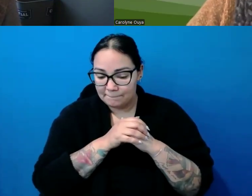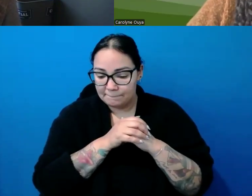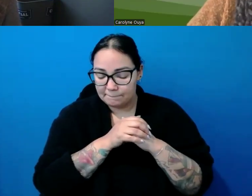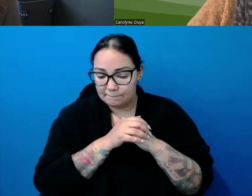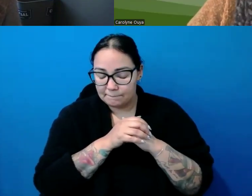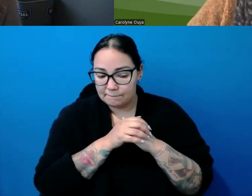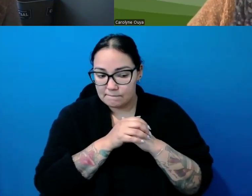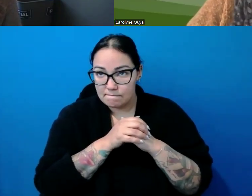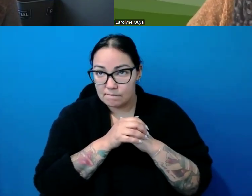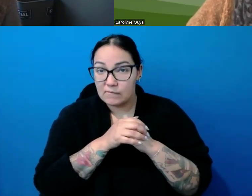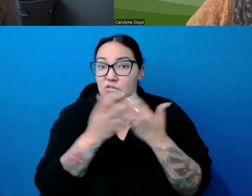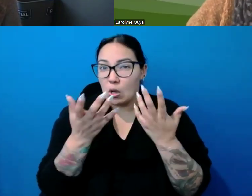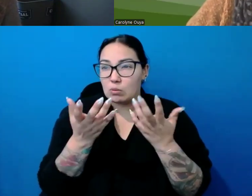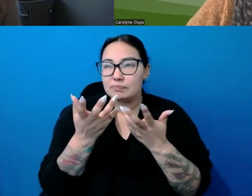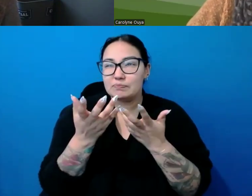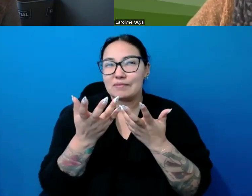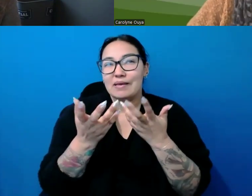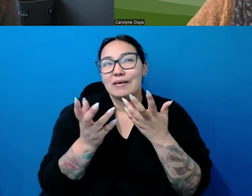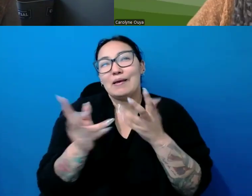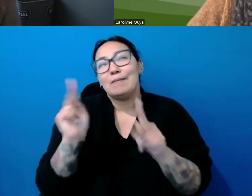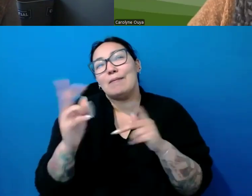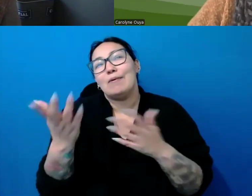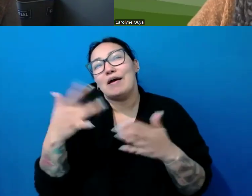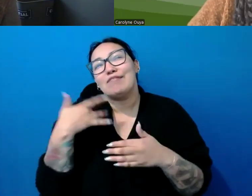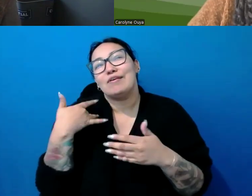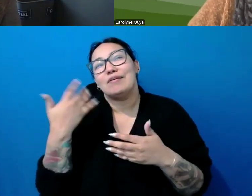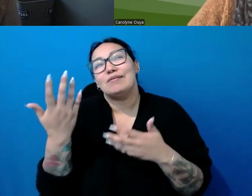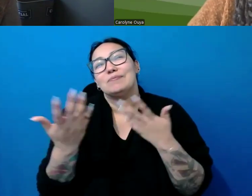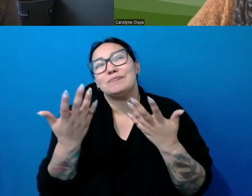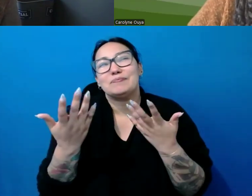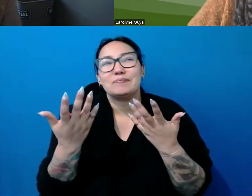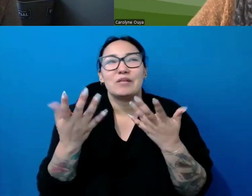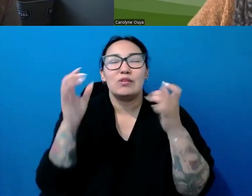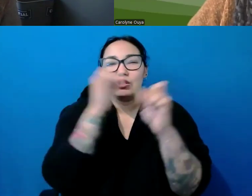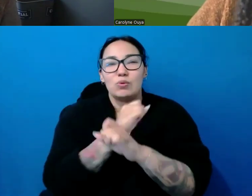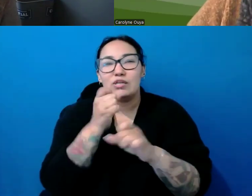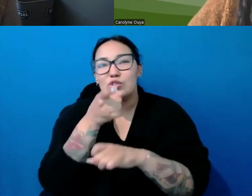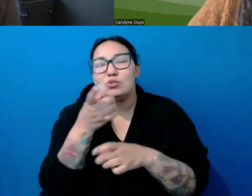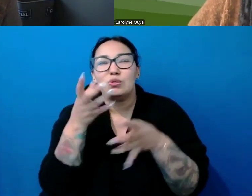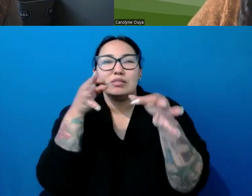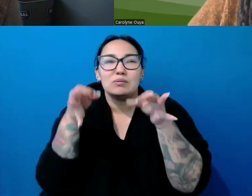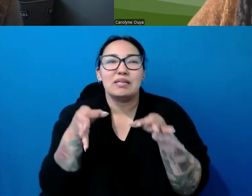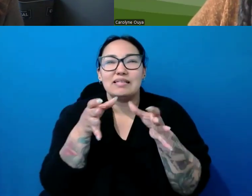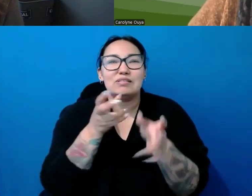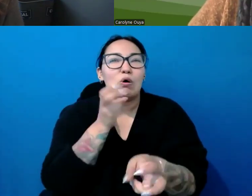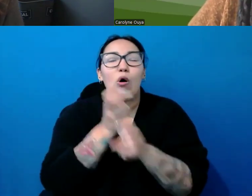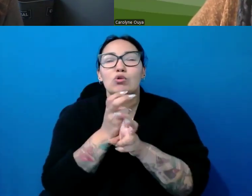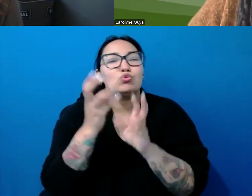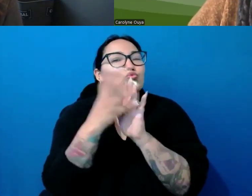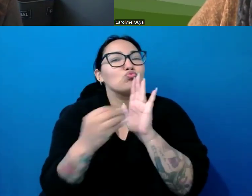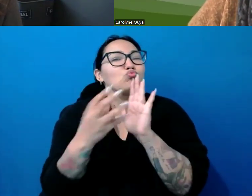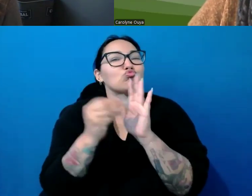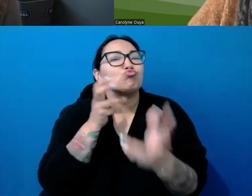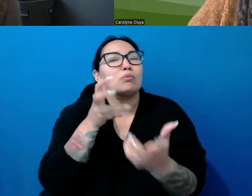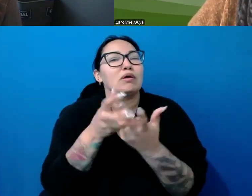in the room may still feel like the strategies you're saying it's hard to replicate within their